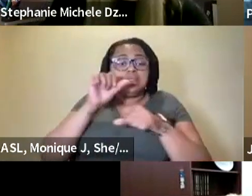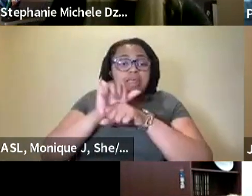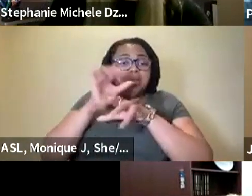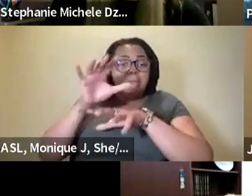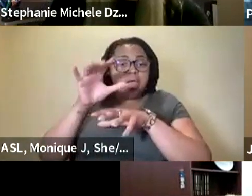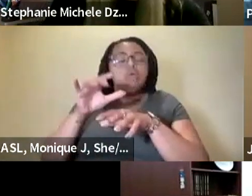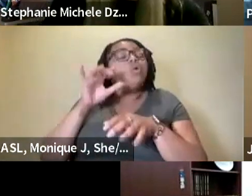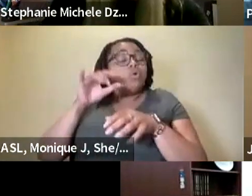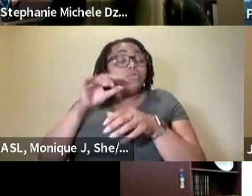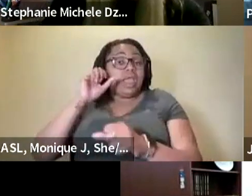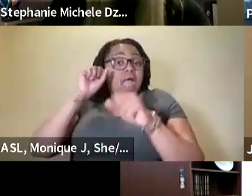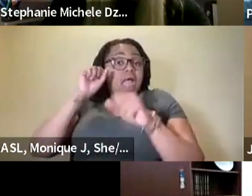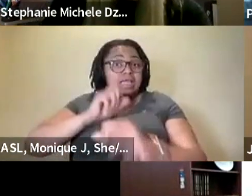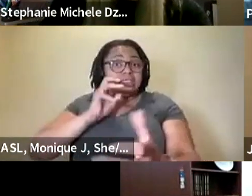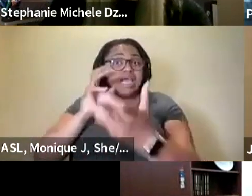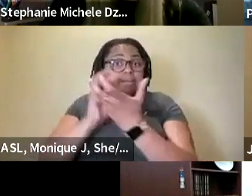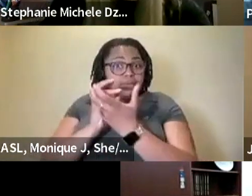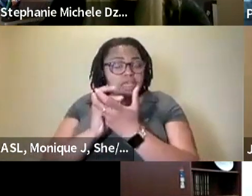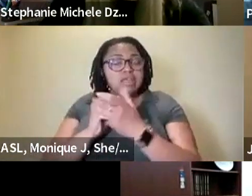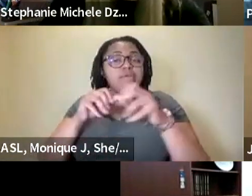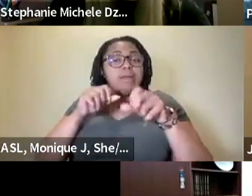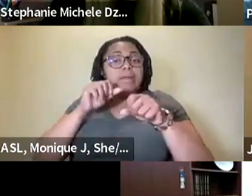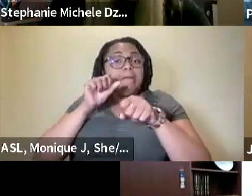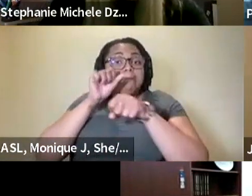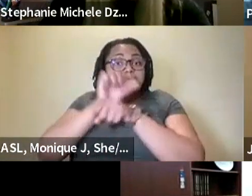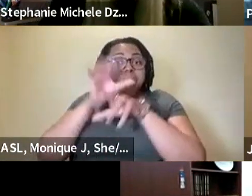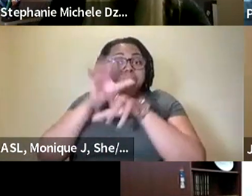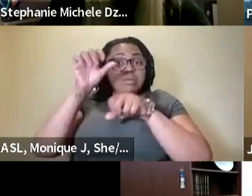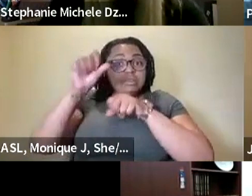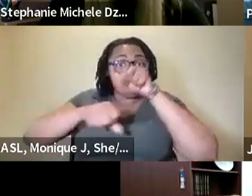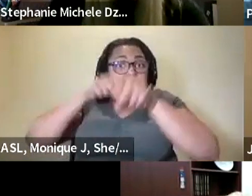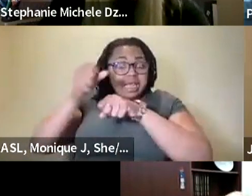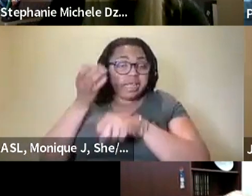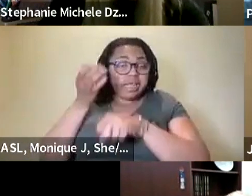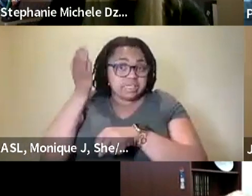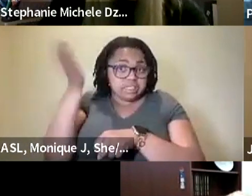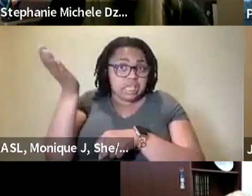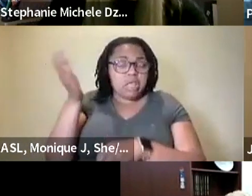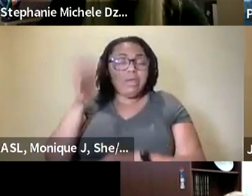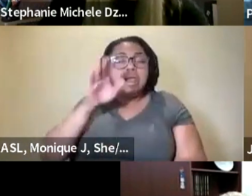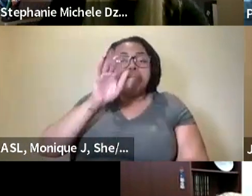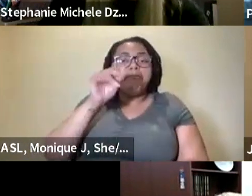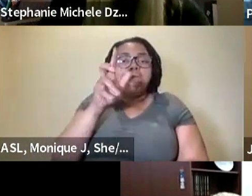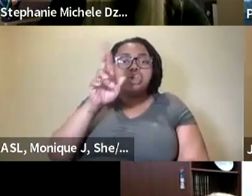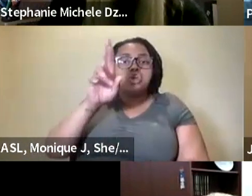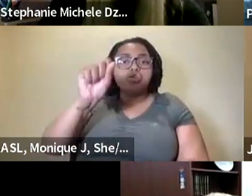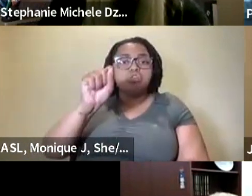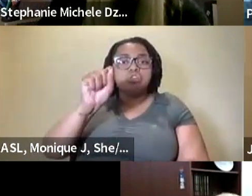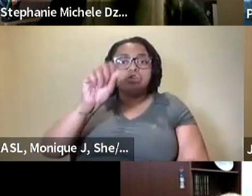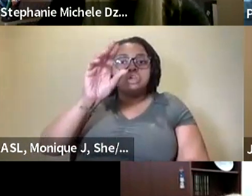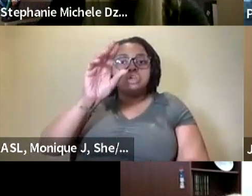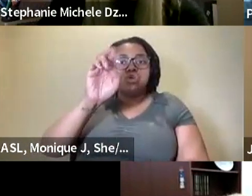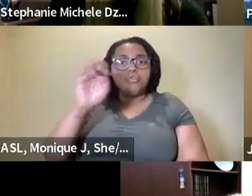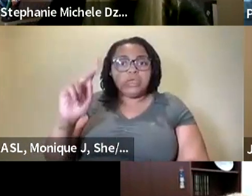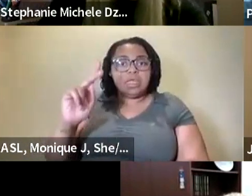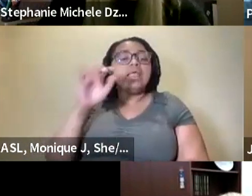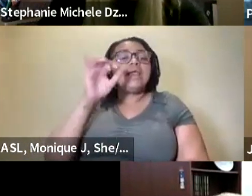adaptive mountain biking is now permanently going to be held at Baker's Creek, and it's the third Saturday of each